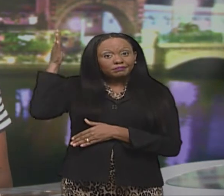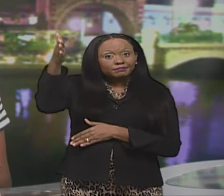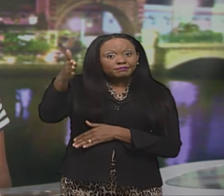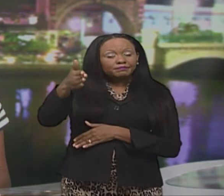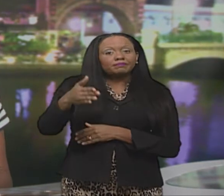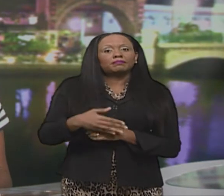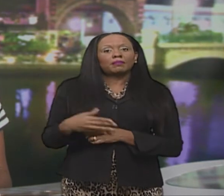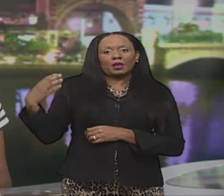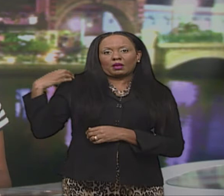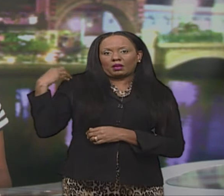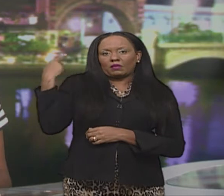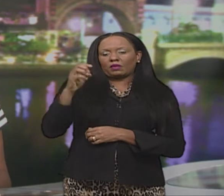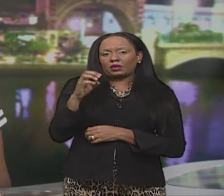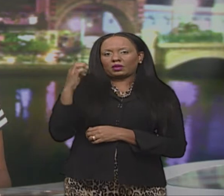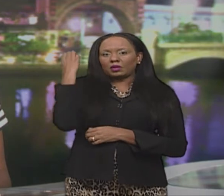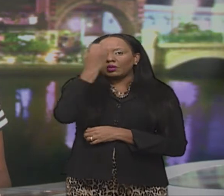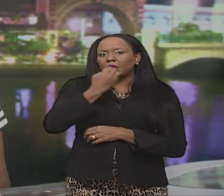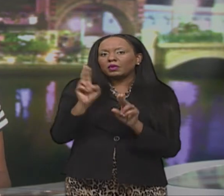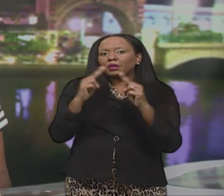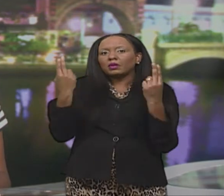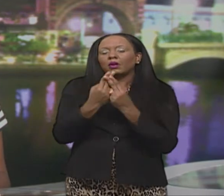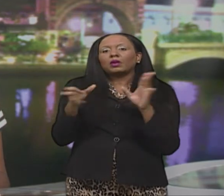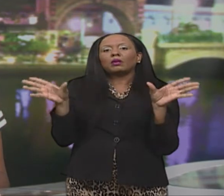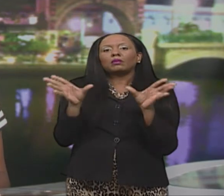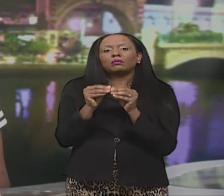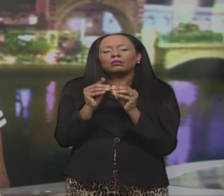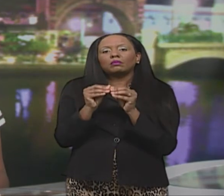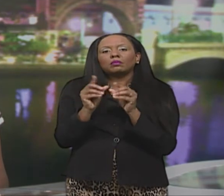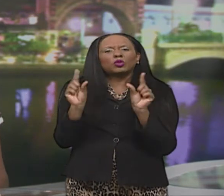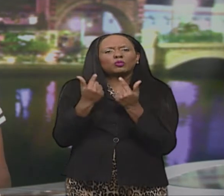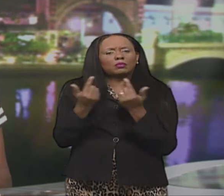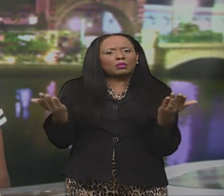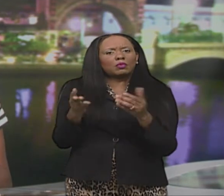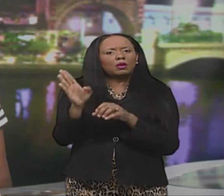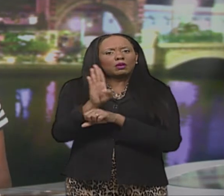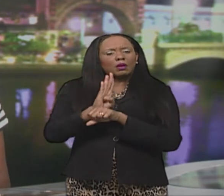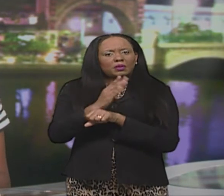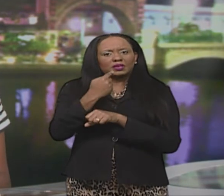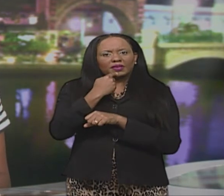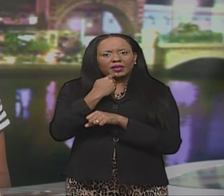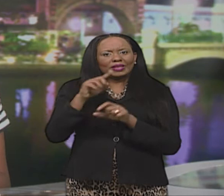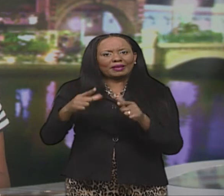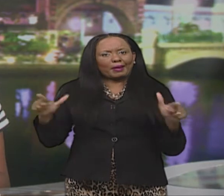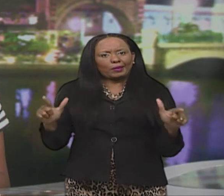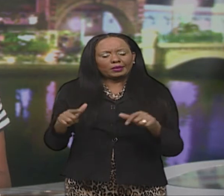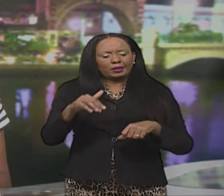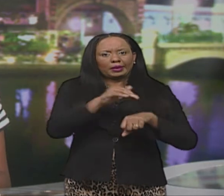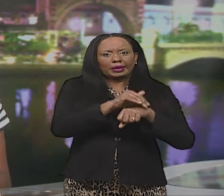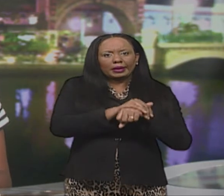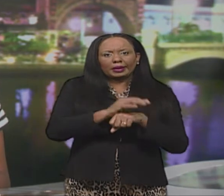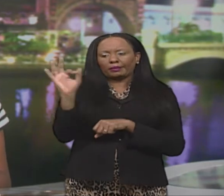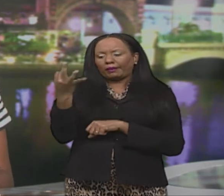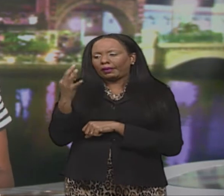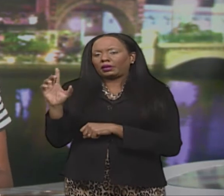in Barbados, Daniela Chamisheri, acknowledged that the language barrier between British, French and Dutch territories could